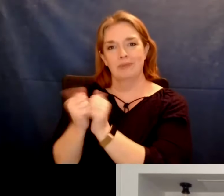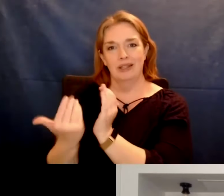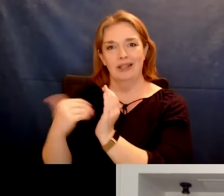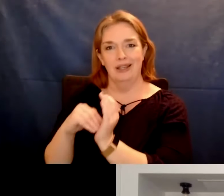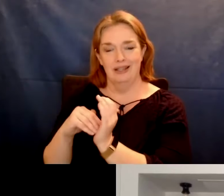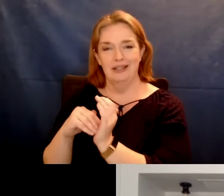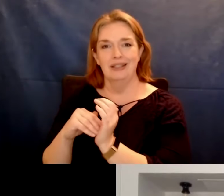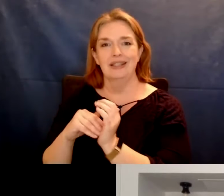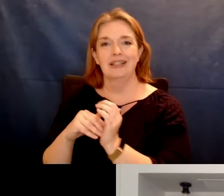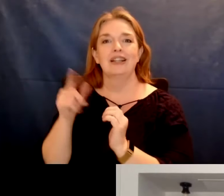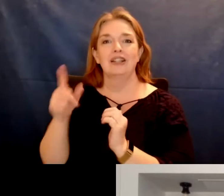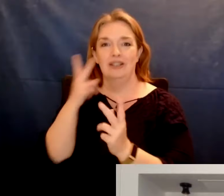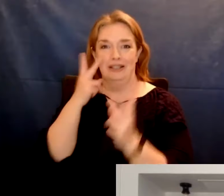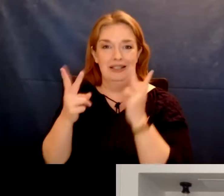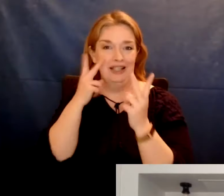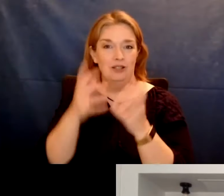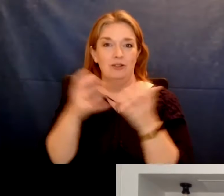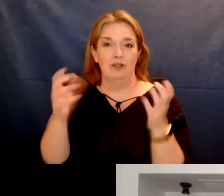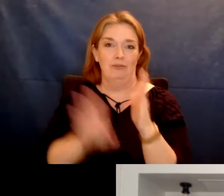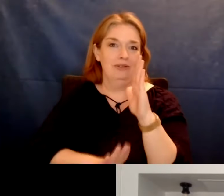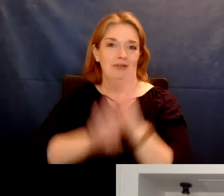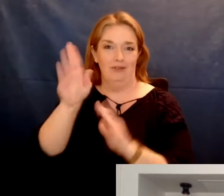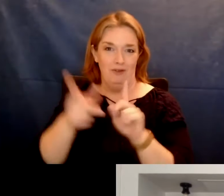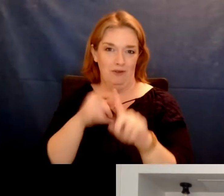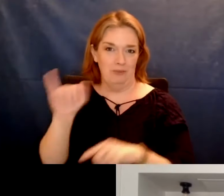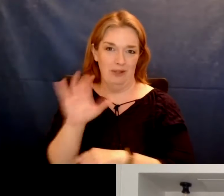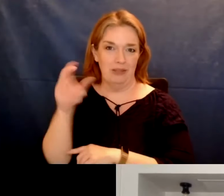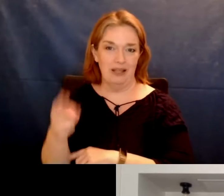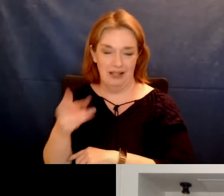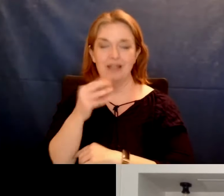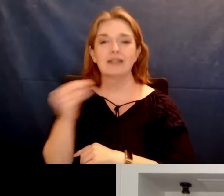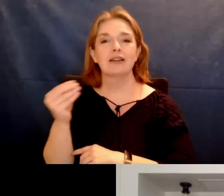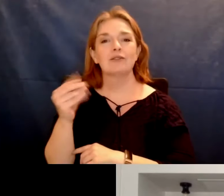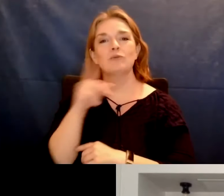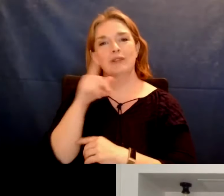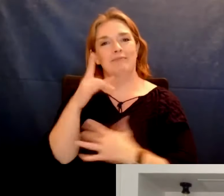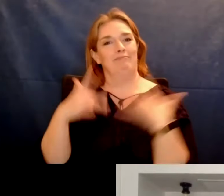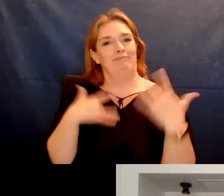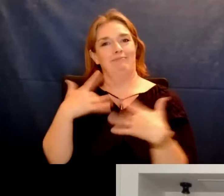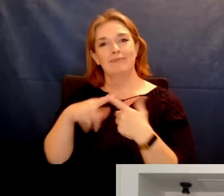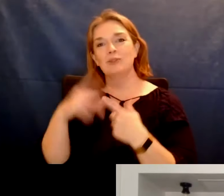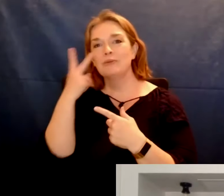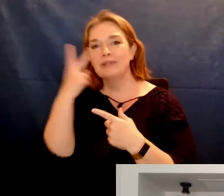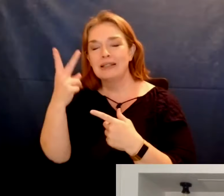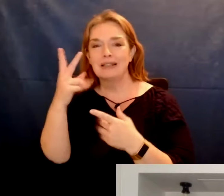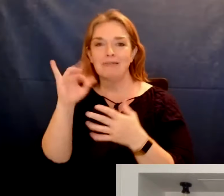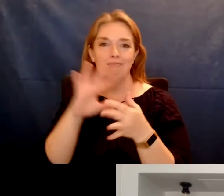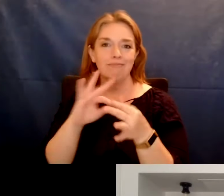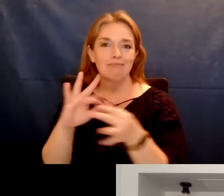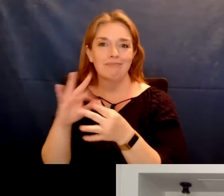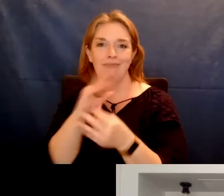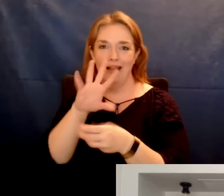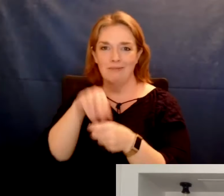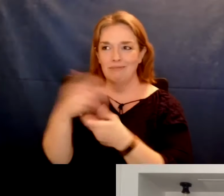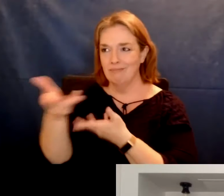seen so much growth at the James Castle House, and it's really exciting to be able to engage with